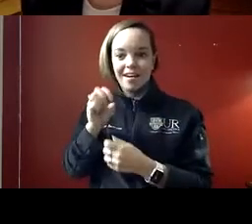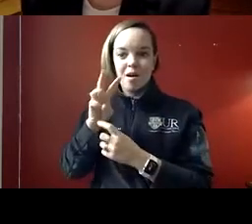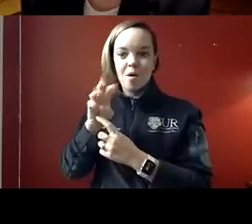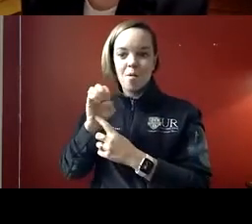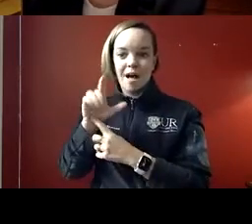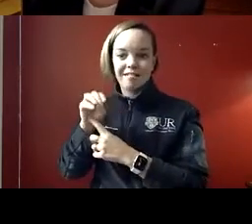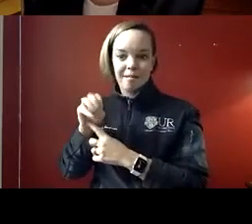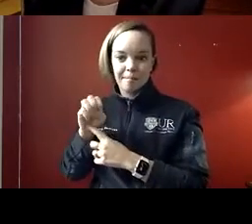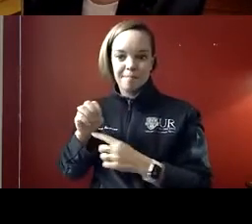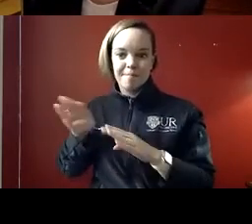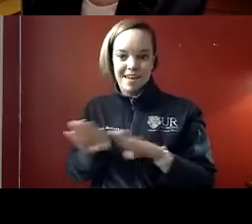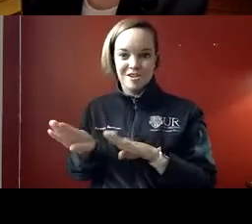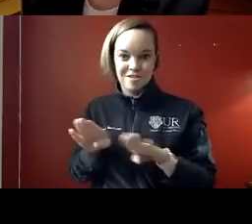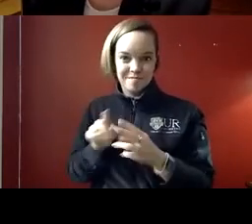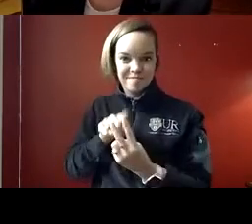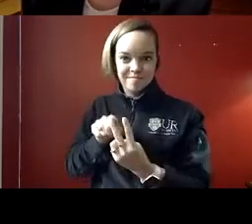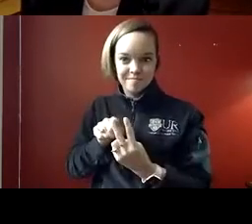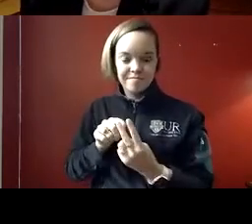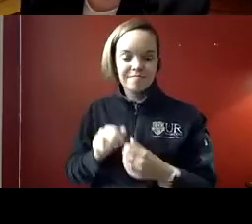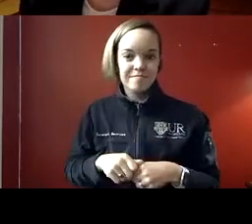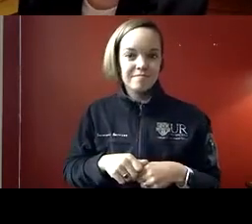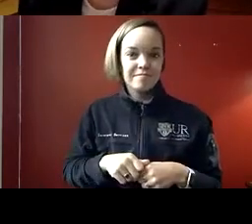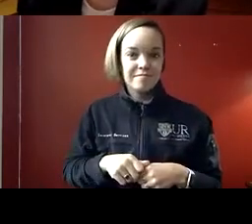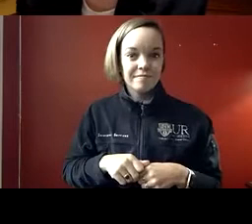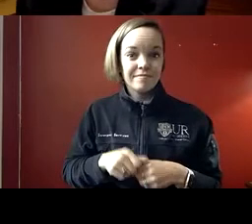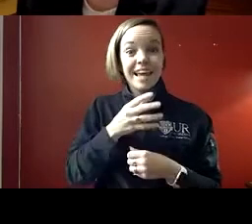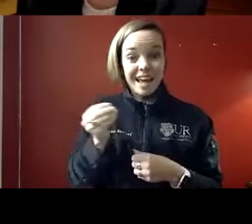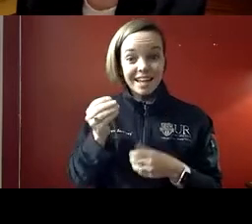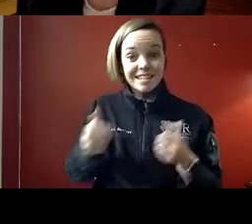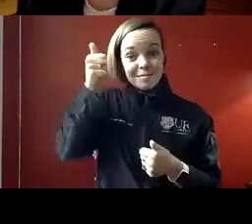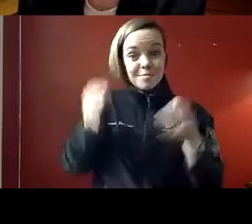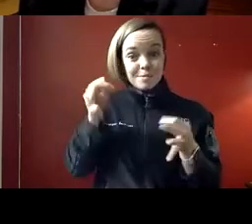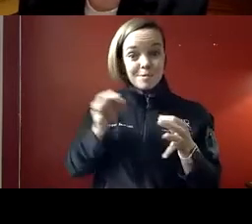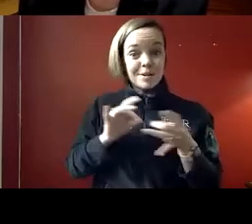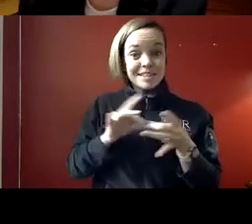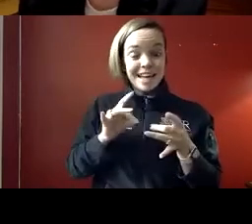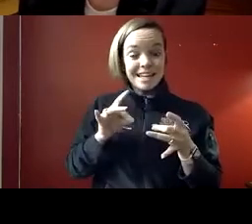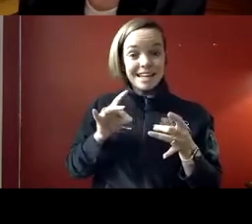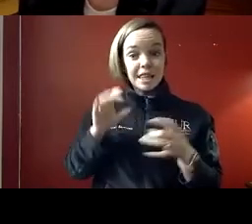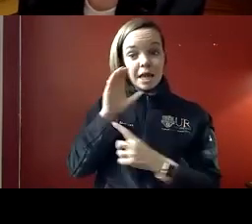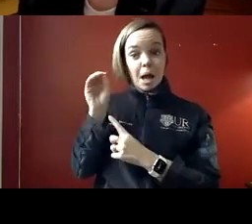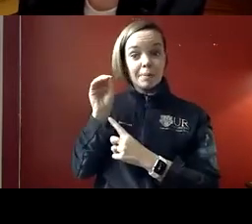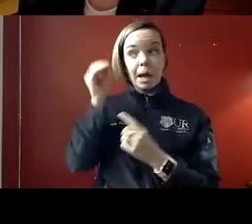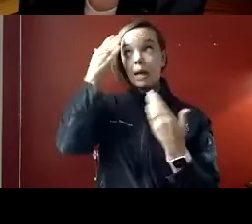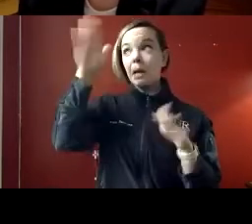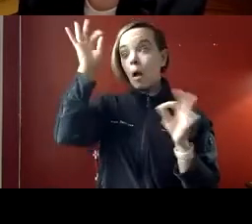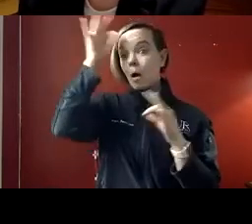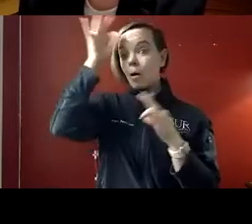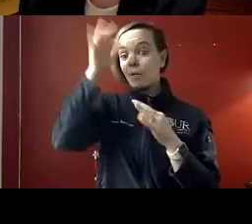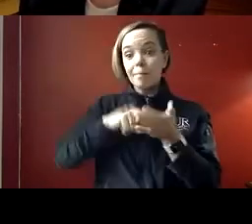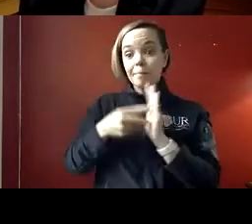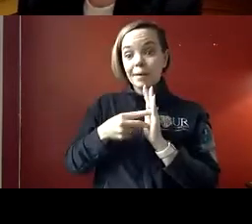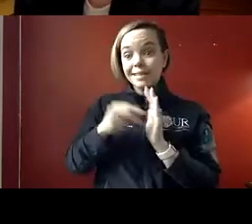They also said that the employer's lack of knowledge did not insulate it from financial